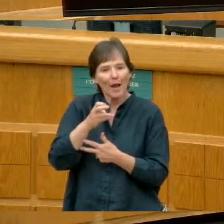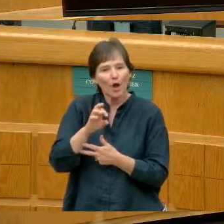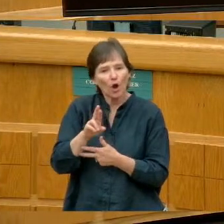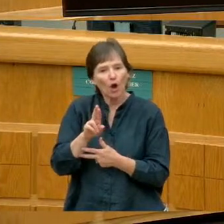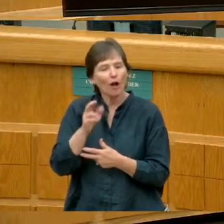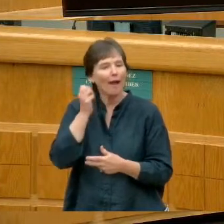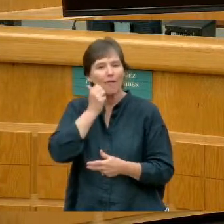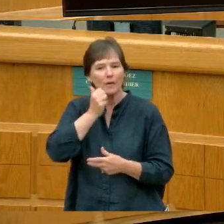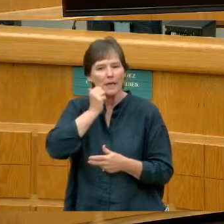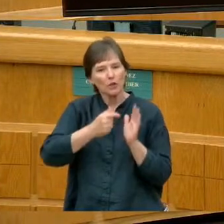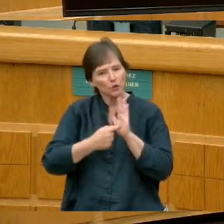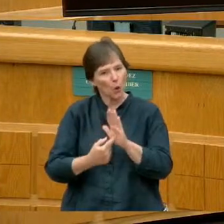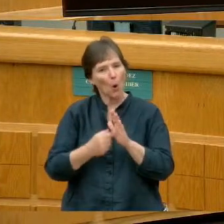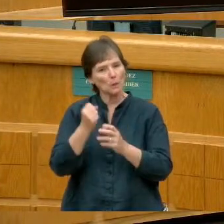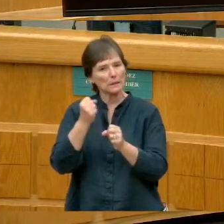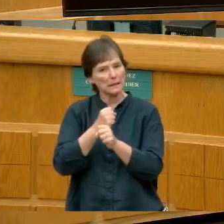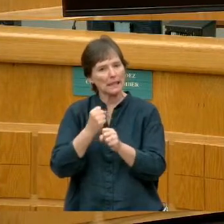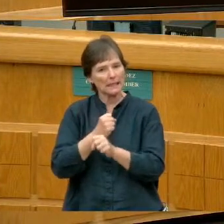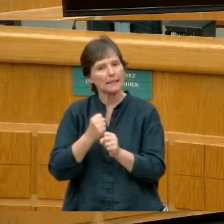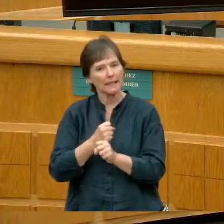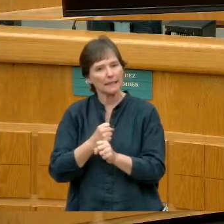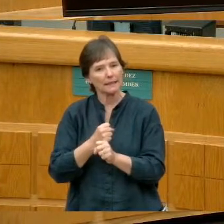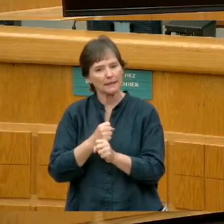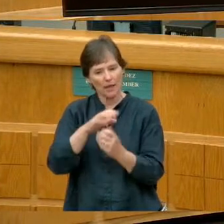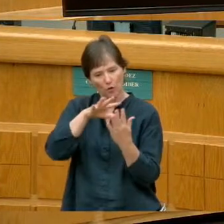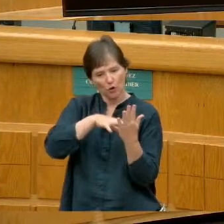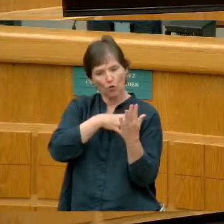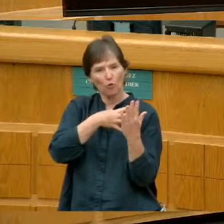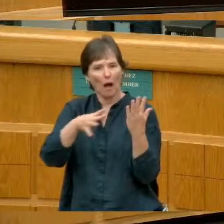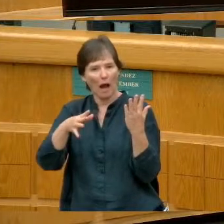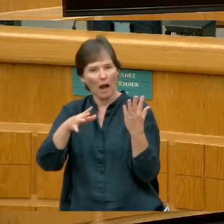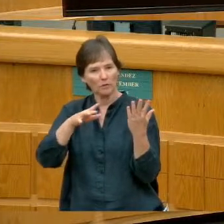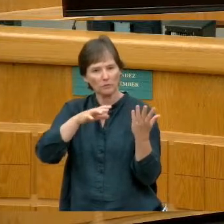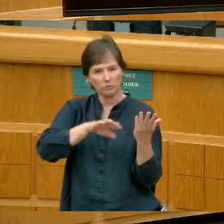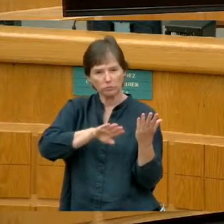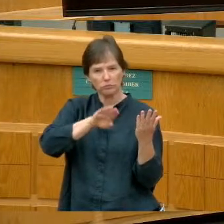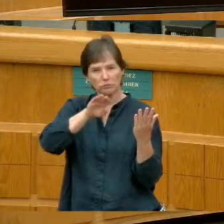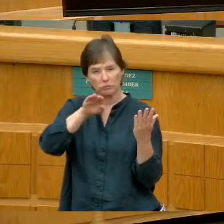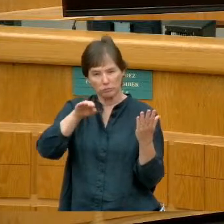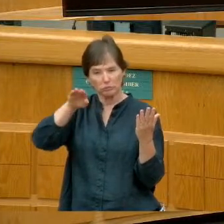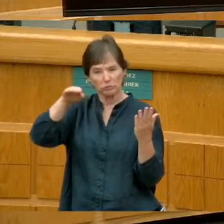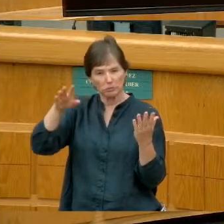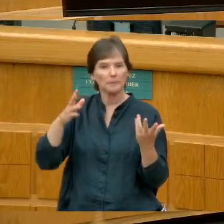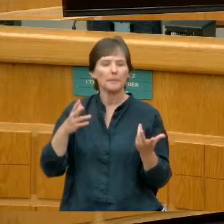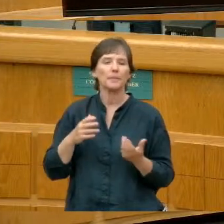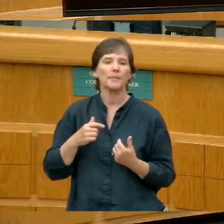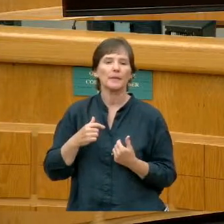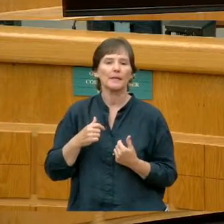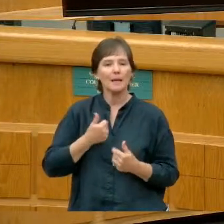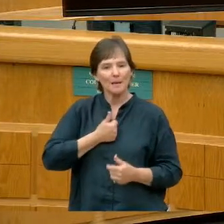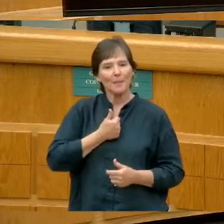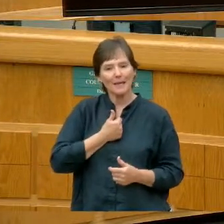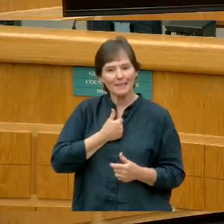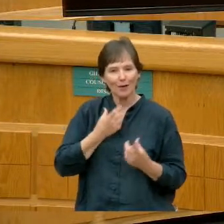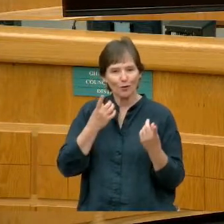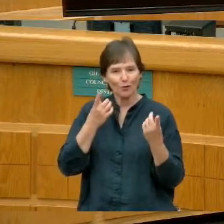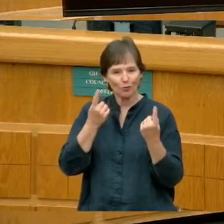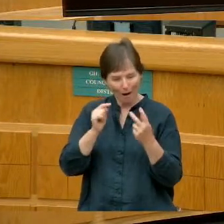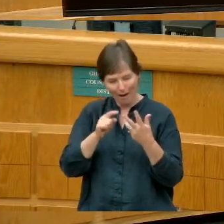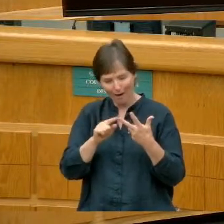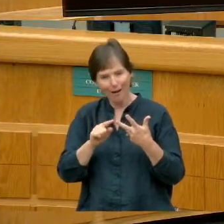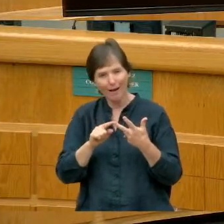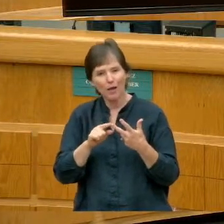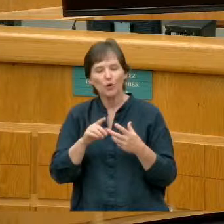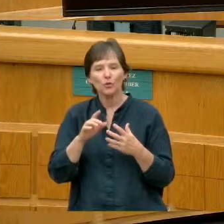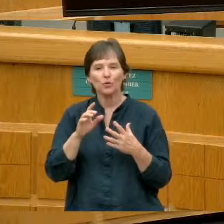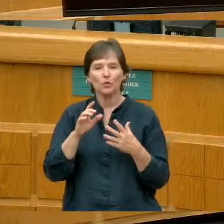can show how the graphs are progressing. I try to bat cleanup and try to give you a little